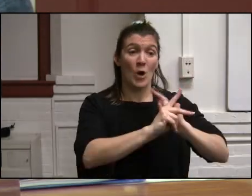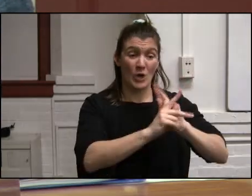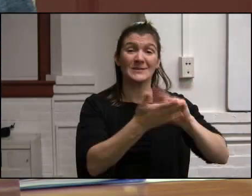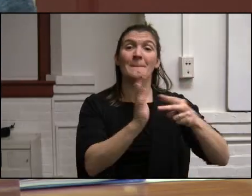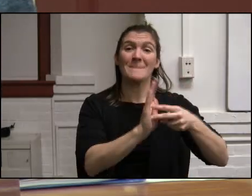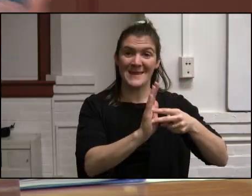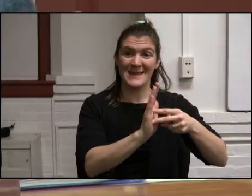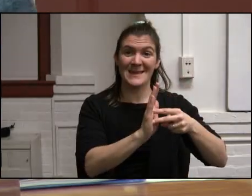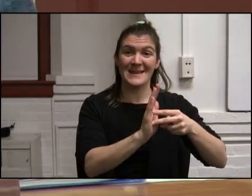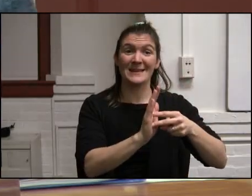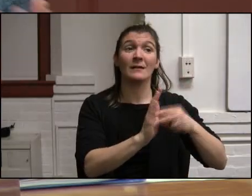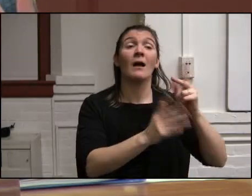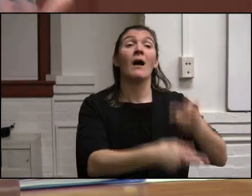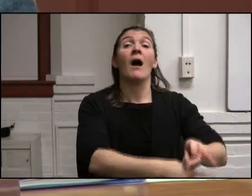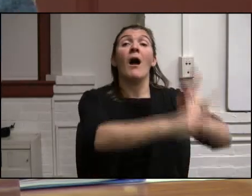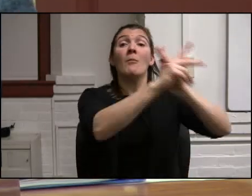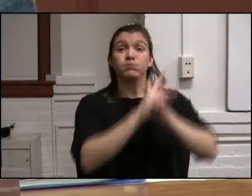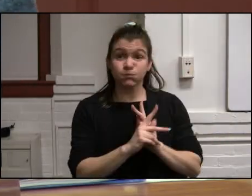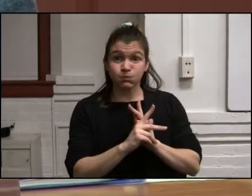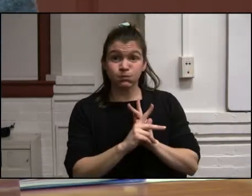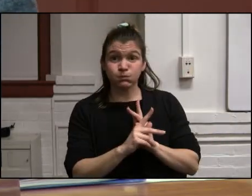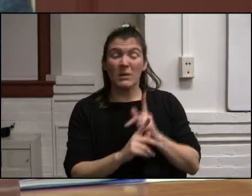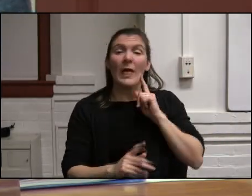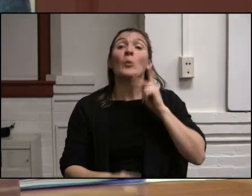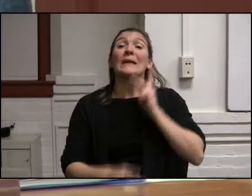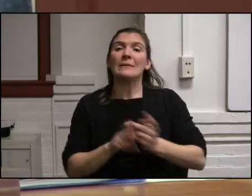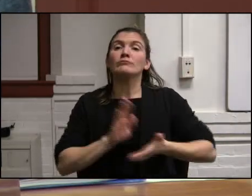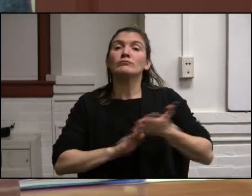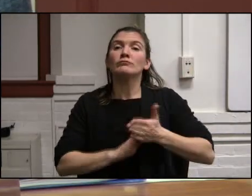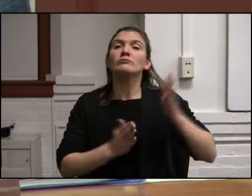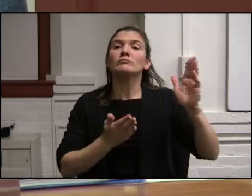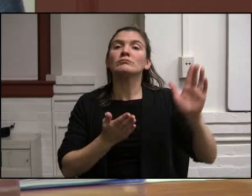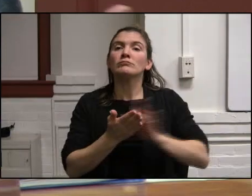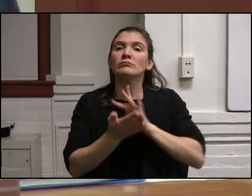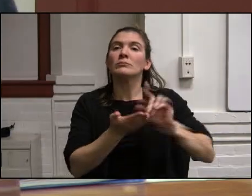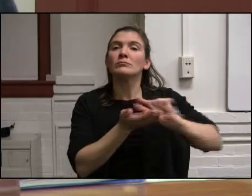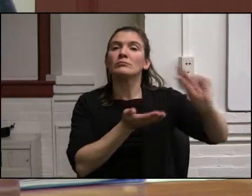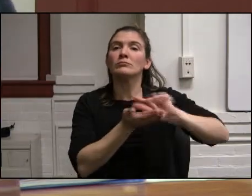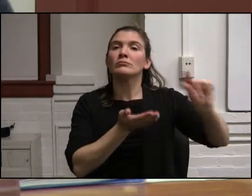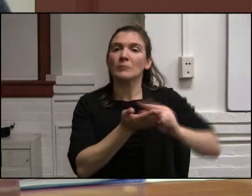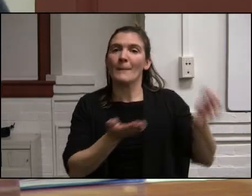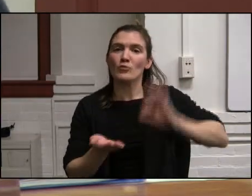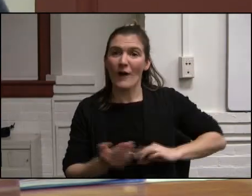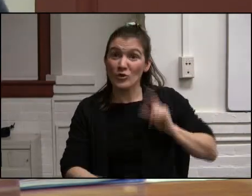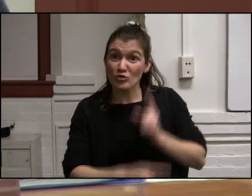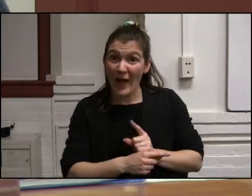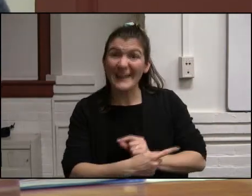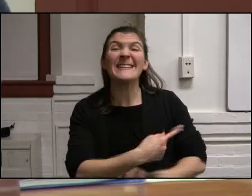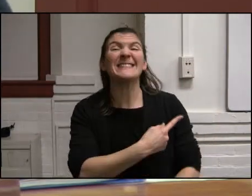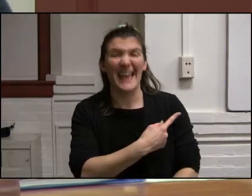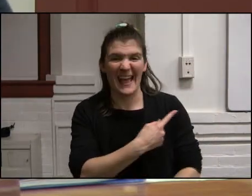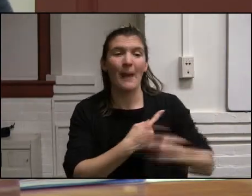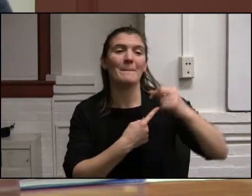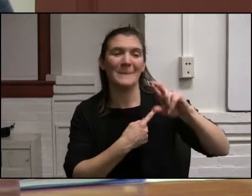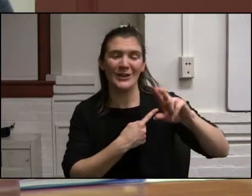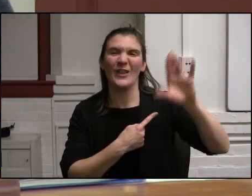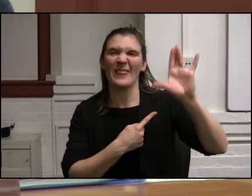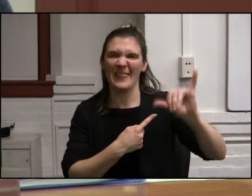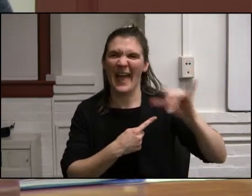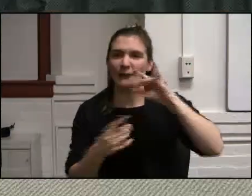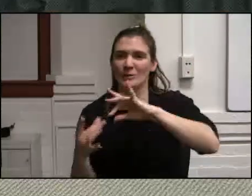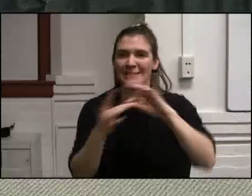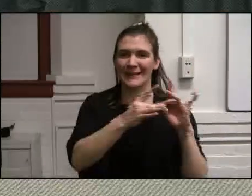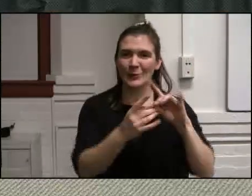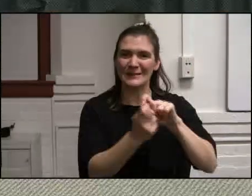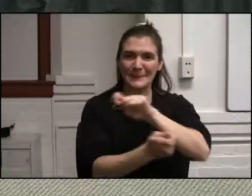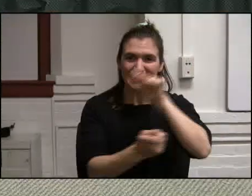to like be kind of something that is able to make money. Exactly. It's called a revenue bond because it has to be attached